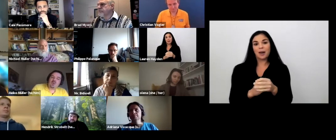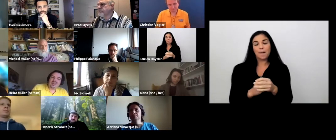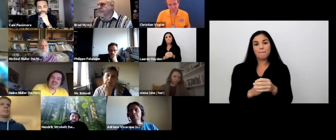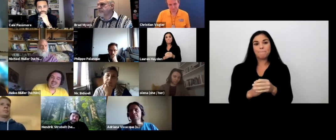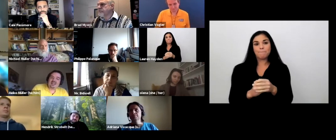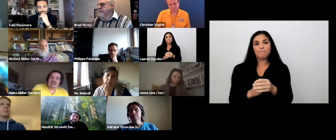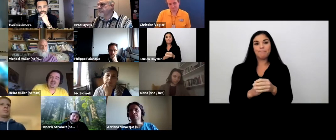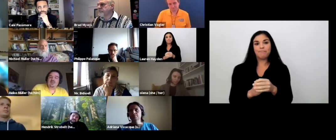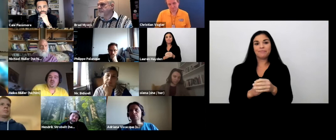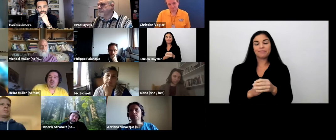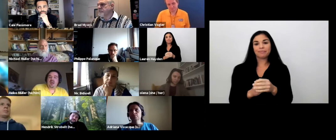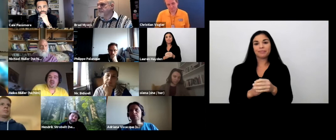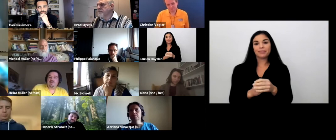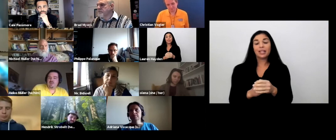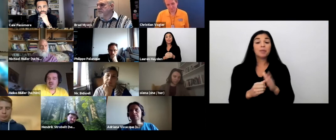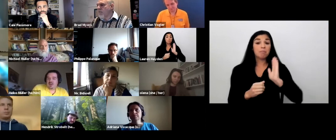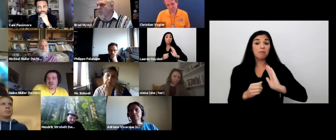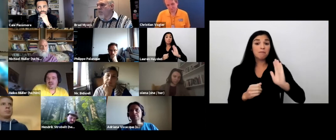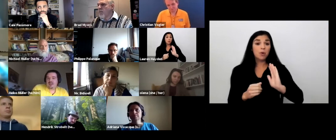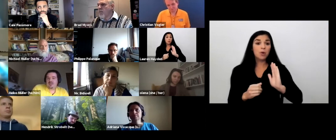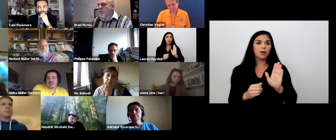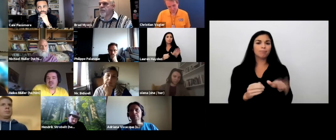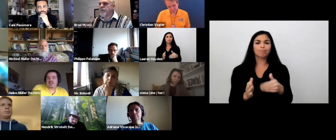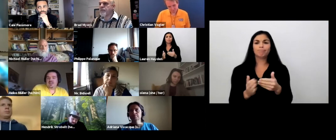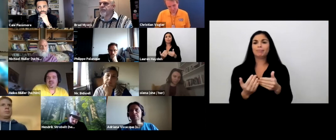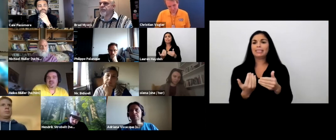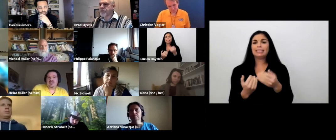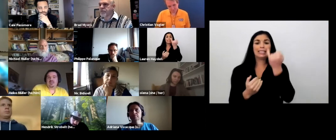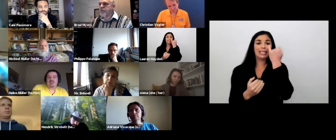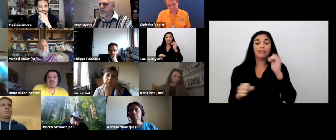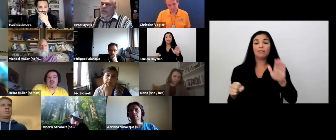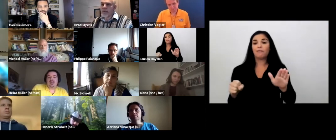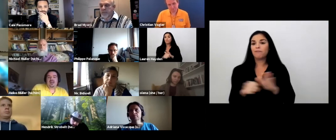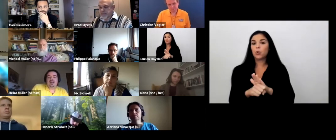were more easily done when we had a fully online conference, and